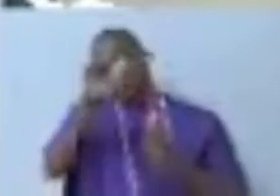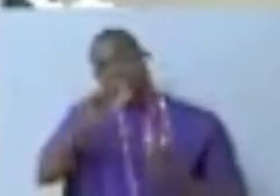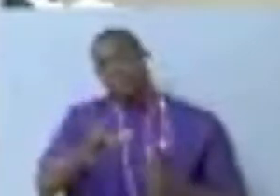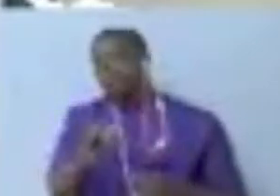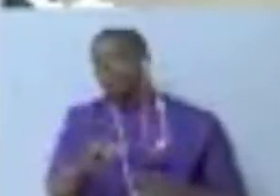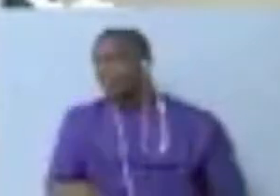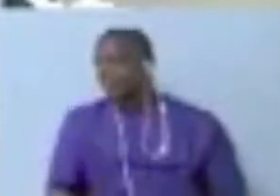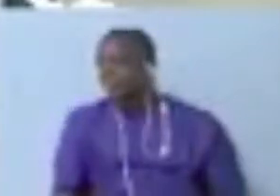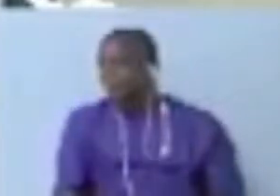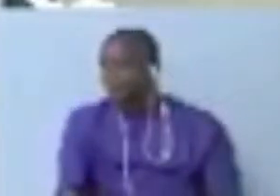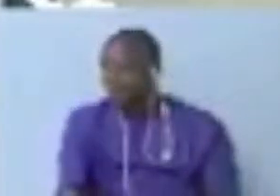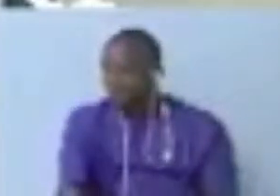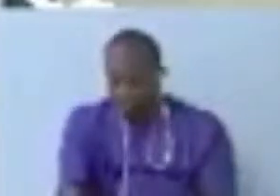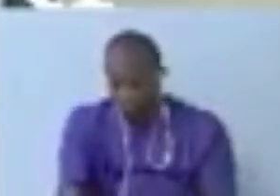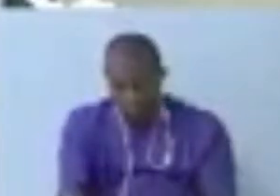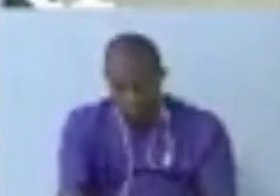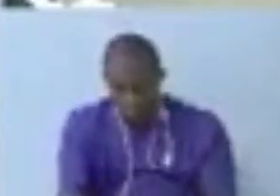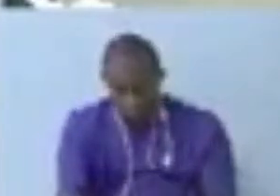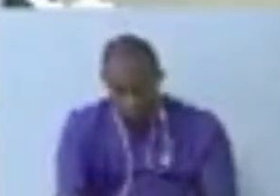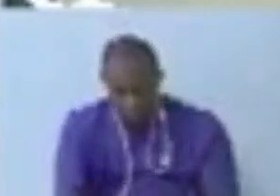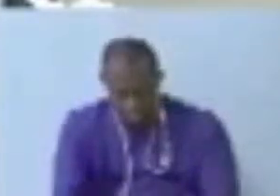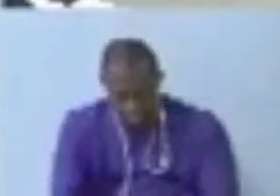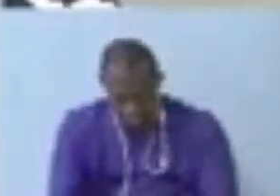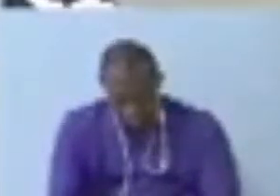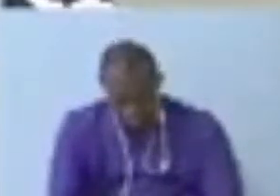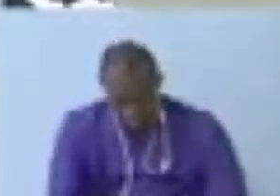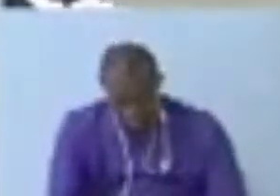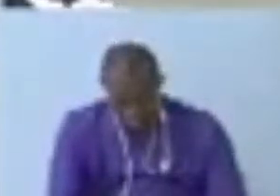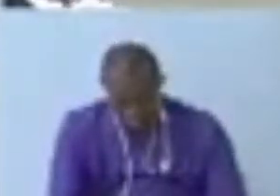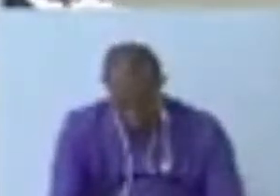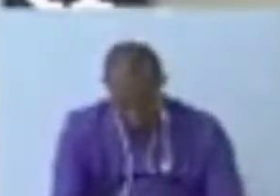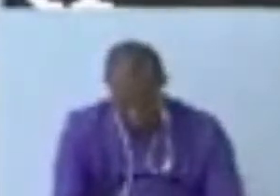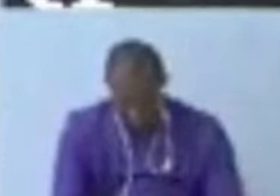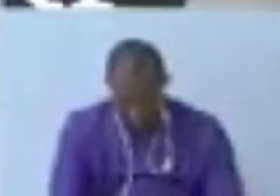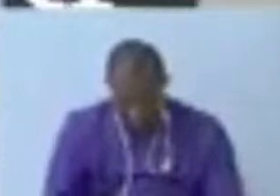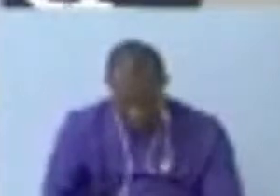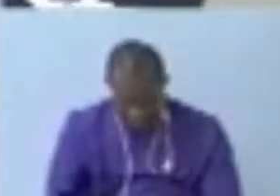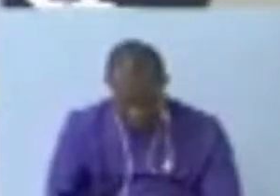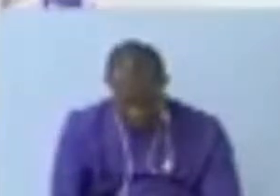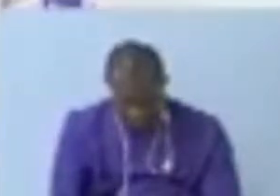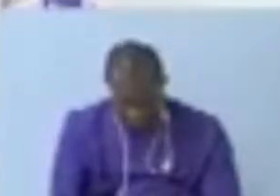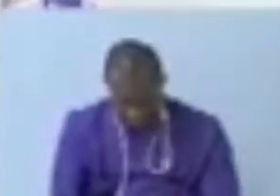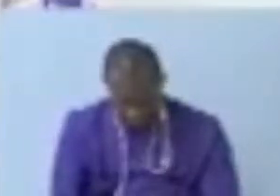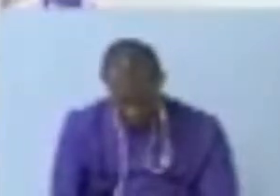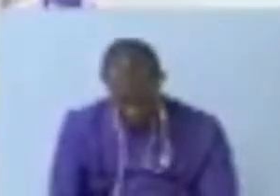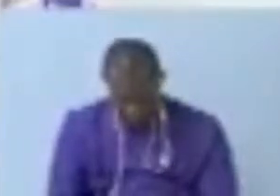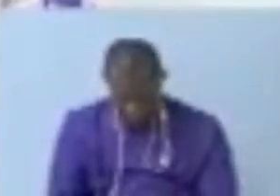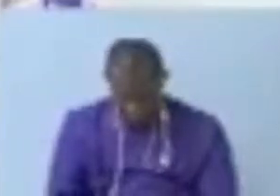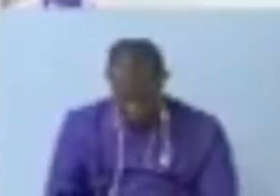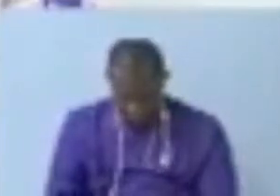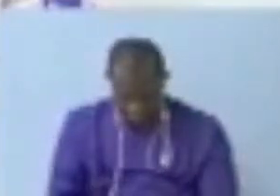This is standalone, and this is with this. Let the chair see it. And